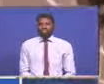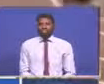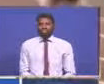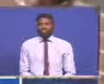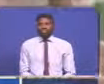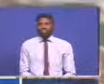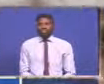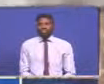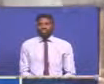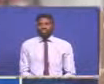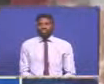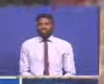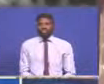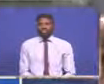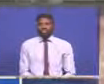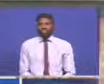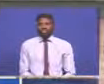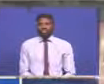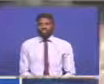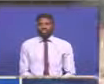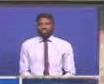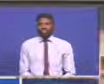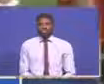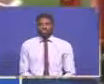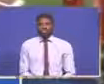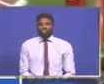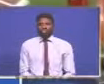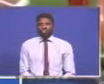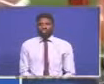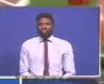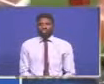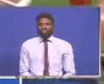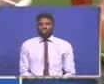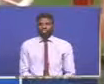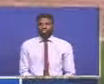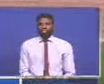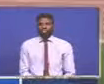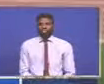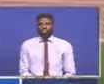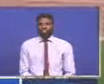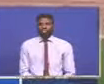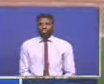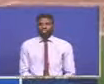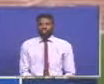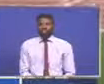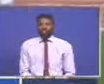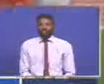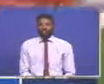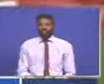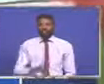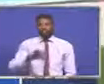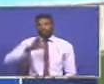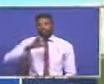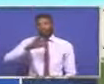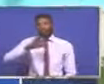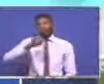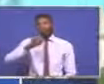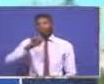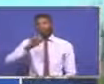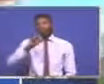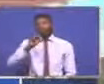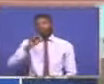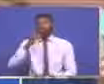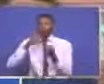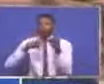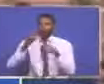Olympic qualifier, but that is a huge confidence boost for Takashi Ichida, who takes it in a big PB. Joan Chepkemoi won the women's 3,000 meter